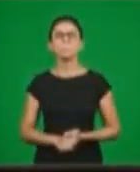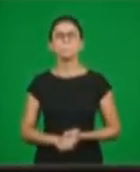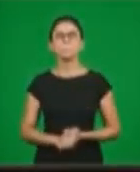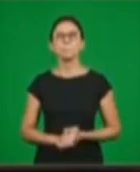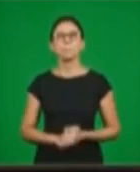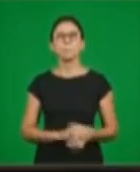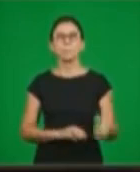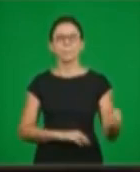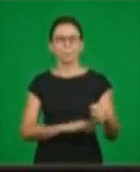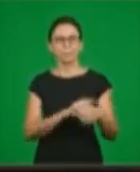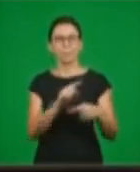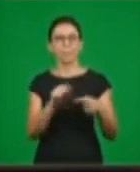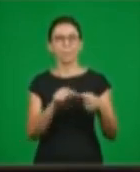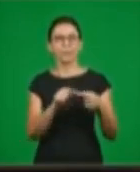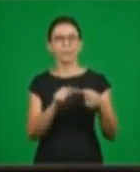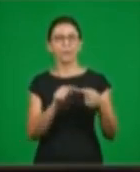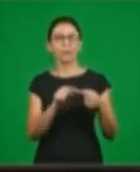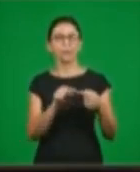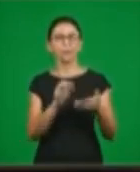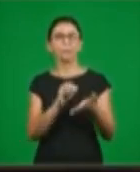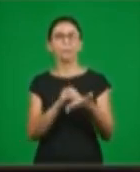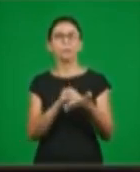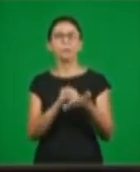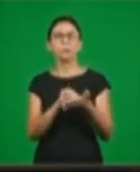the answer right now, and the word,